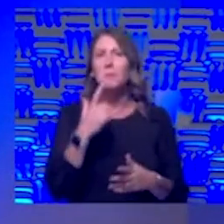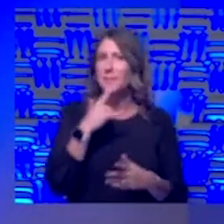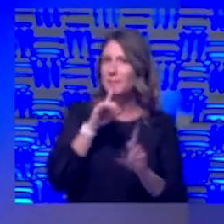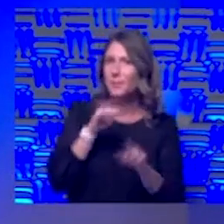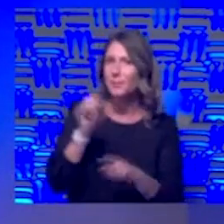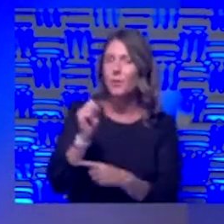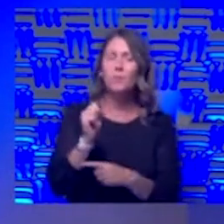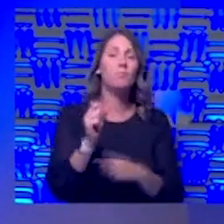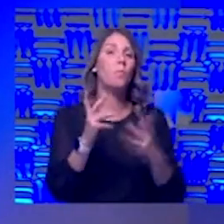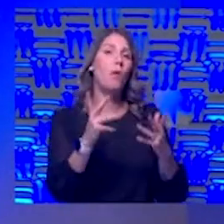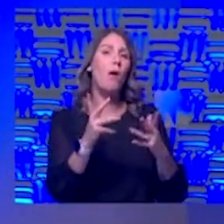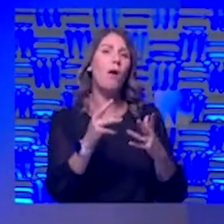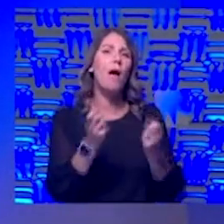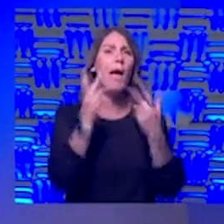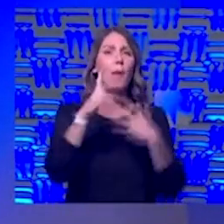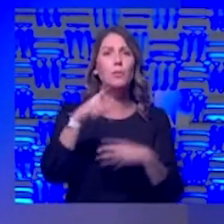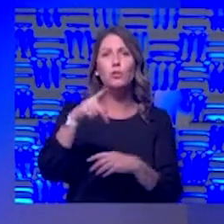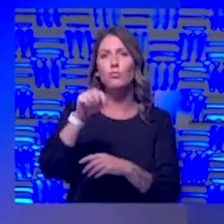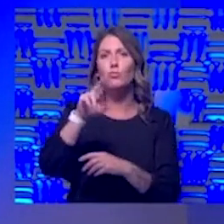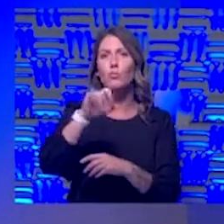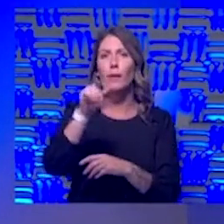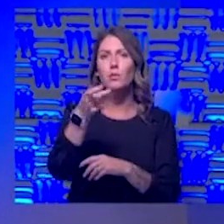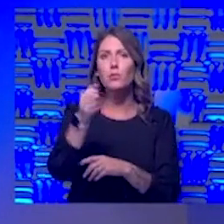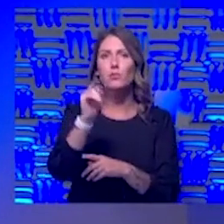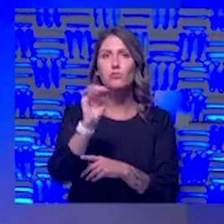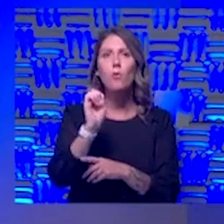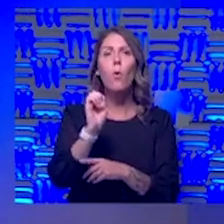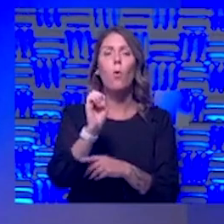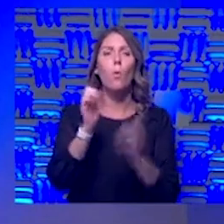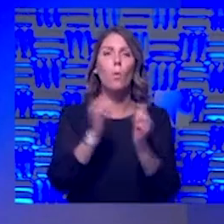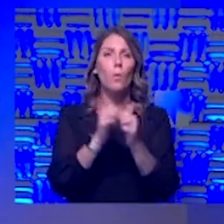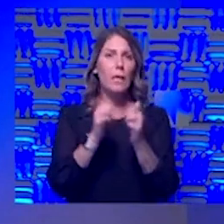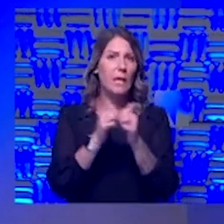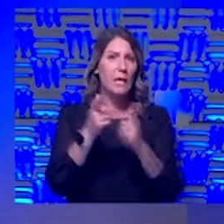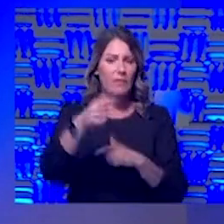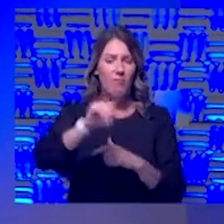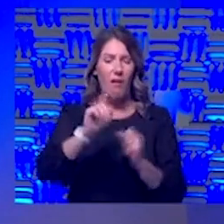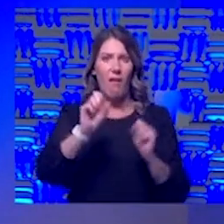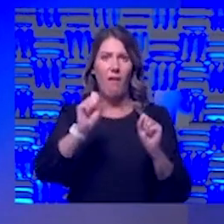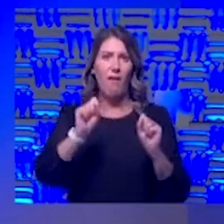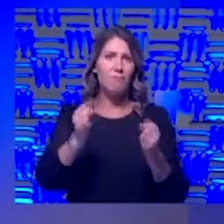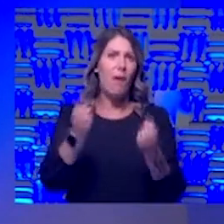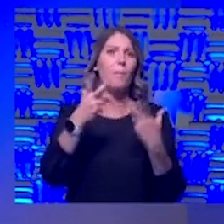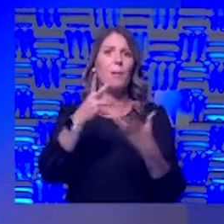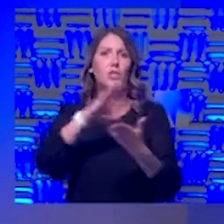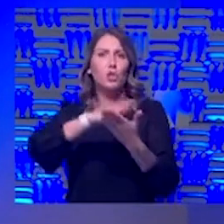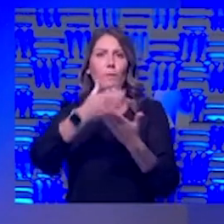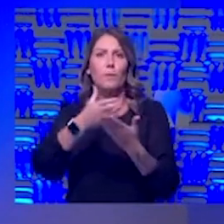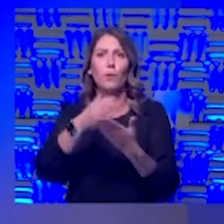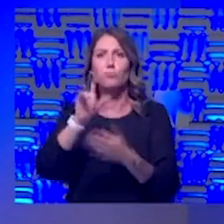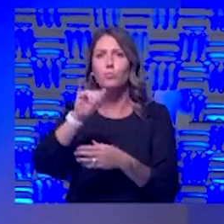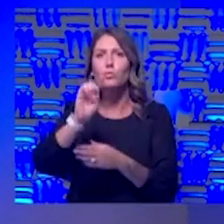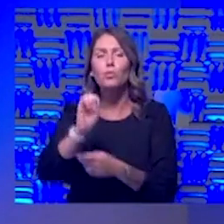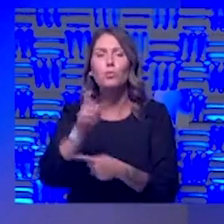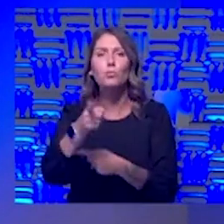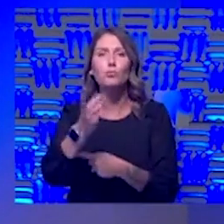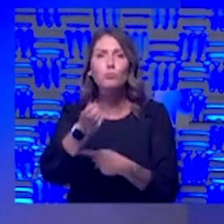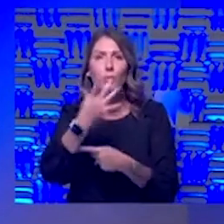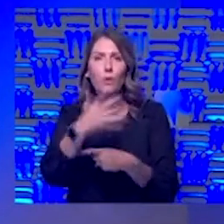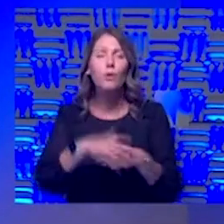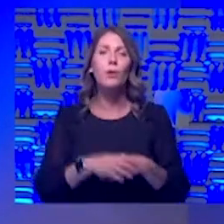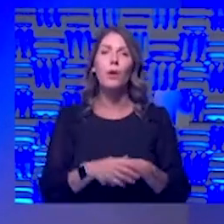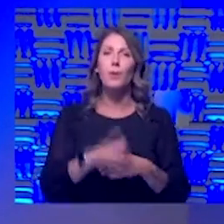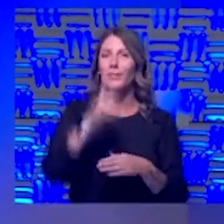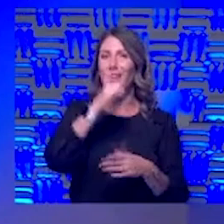we talked about, even with treatment for COVID. We always talk about the dosing, so it kind of matters what amount of dosing. I wouldn't be